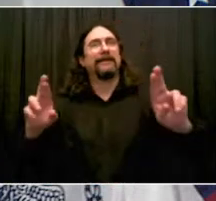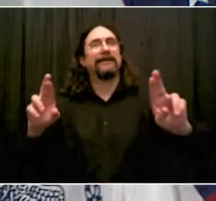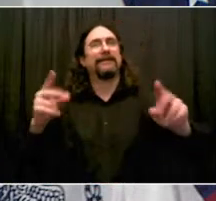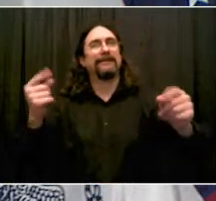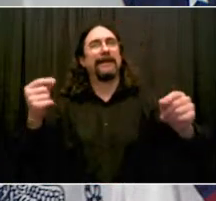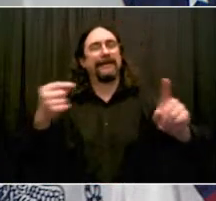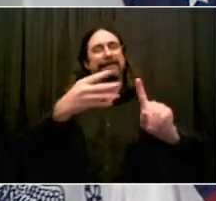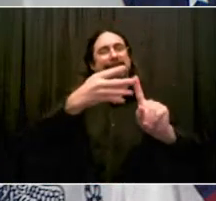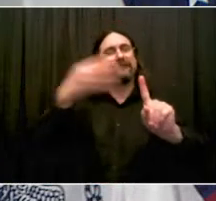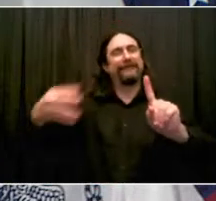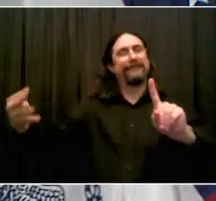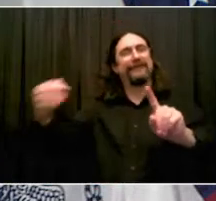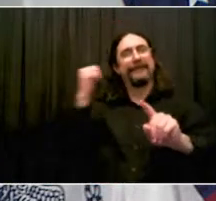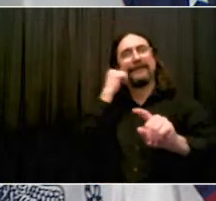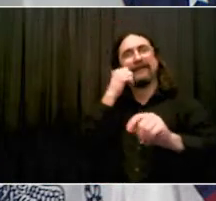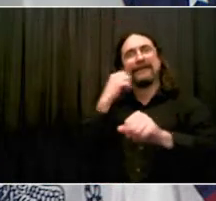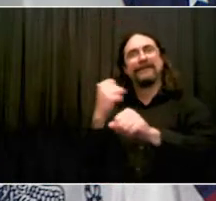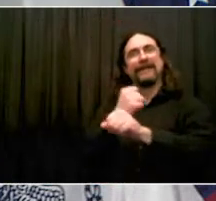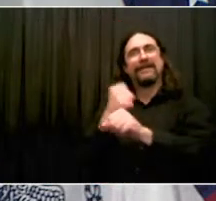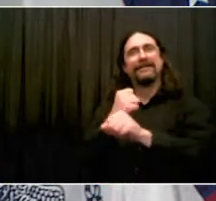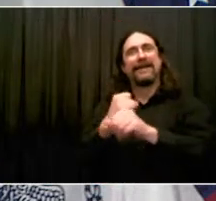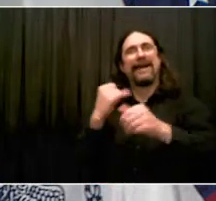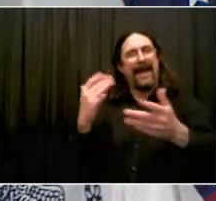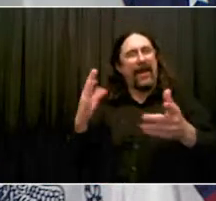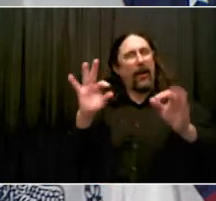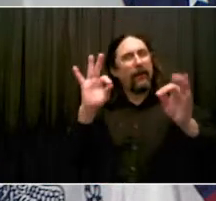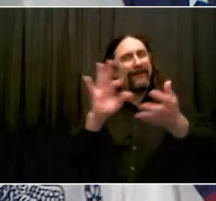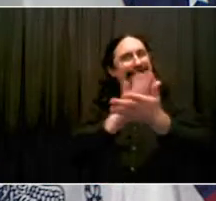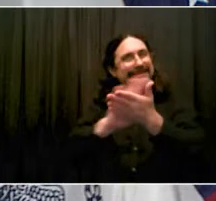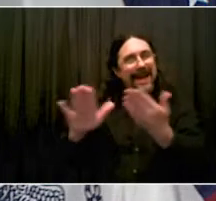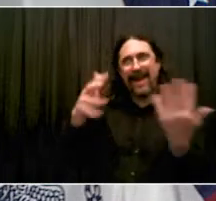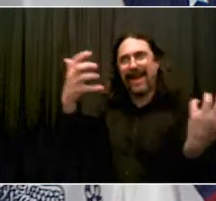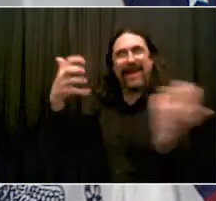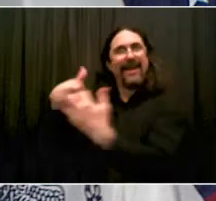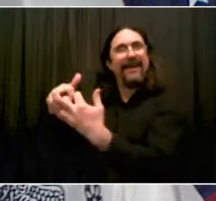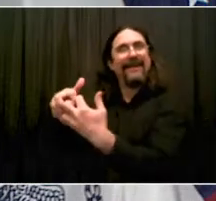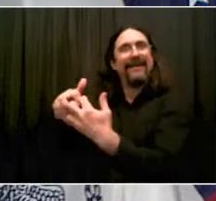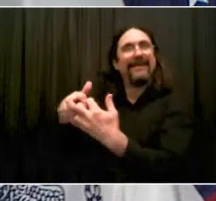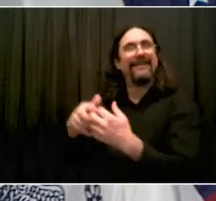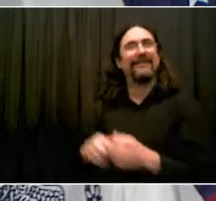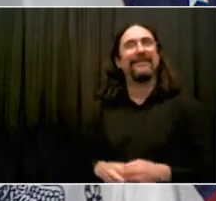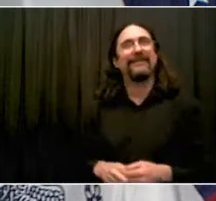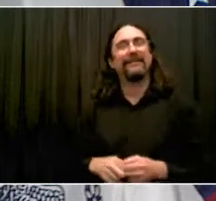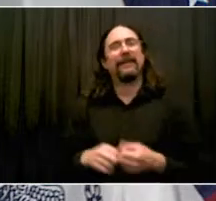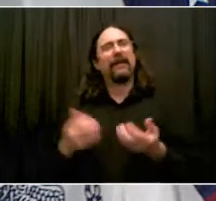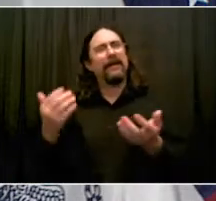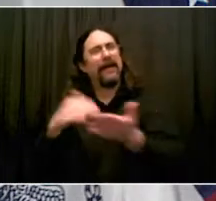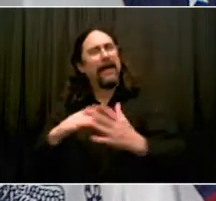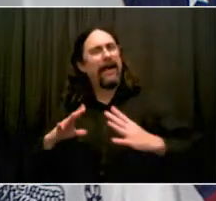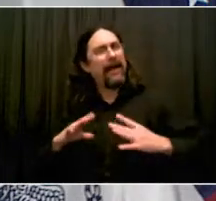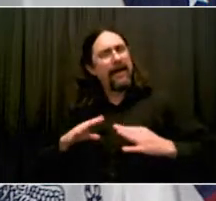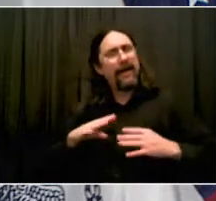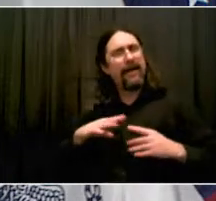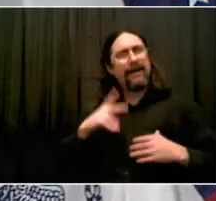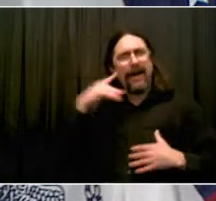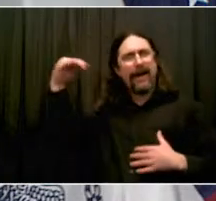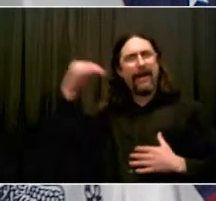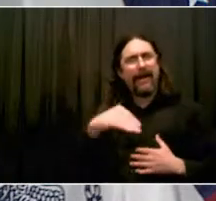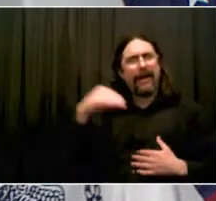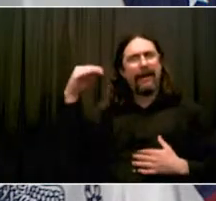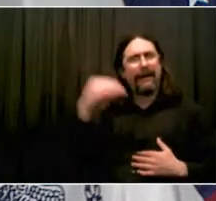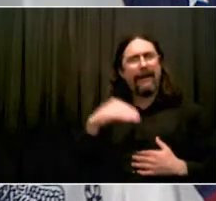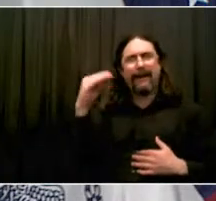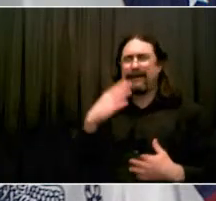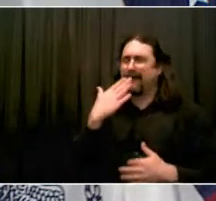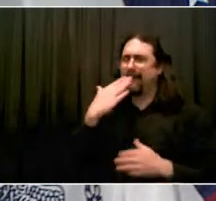the best we have seen in months and months. So a good day and further proof why we are now poised